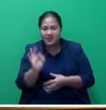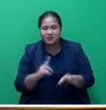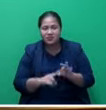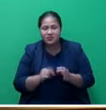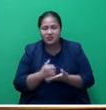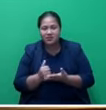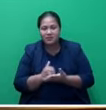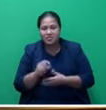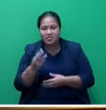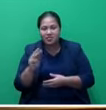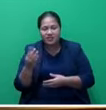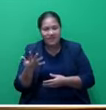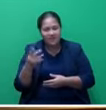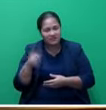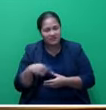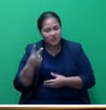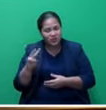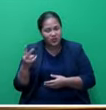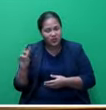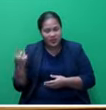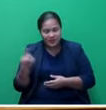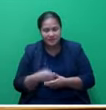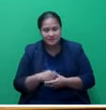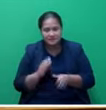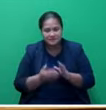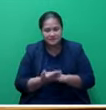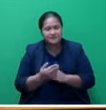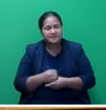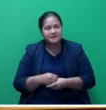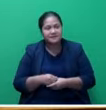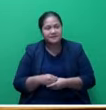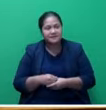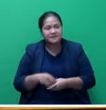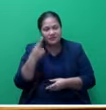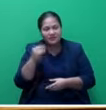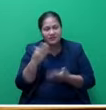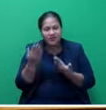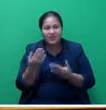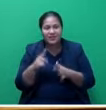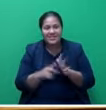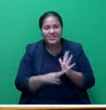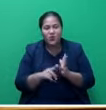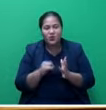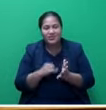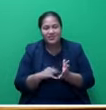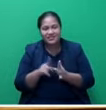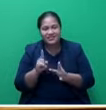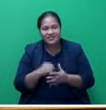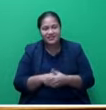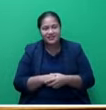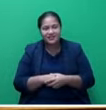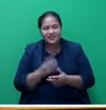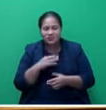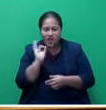number 35 of 2021 under the name of Honorable Inosi Kurindrani, and to